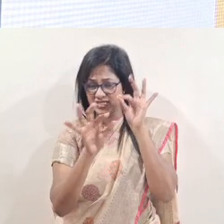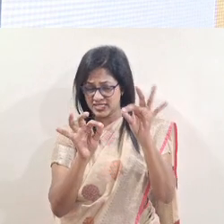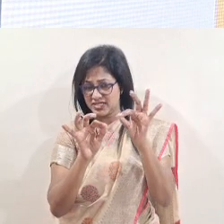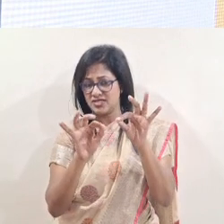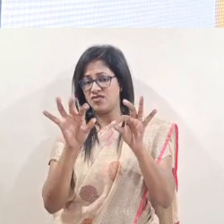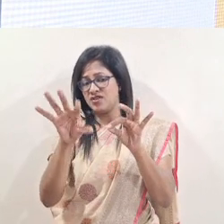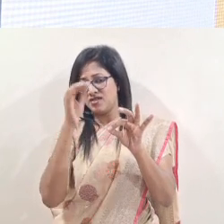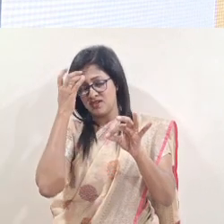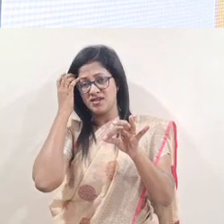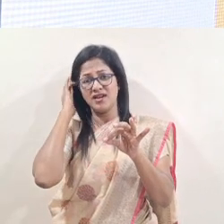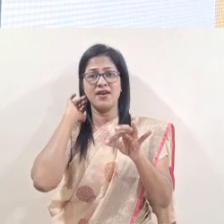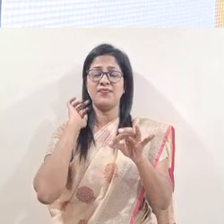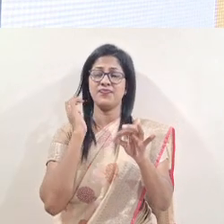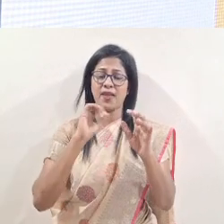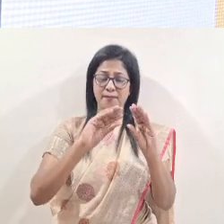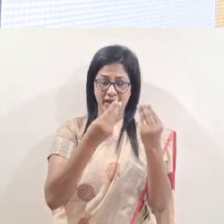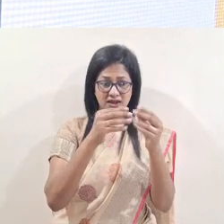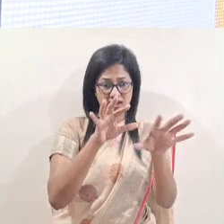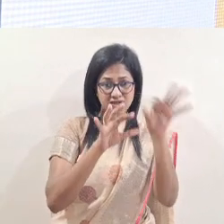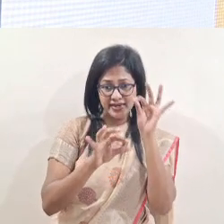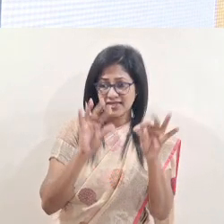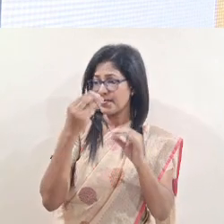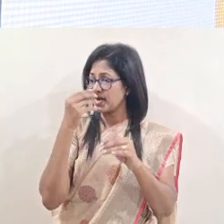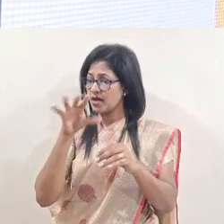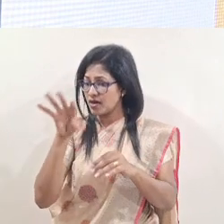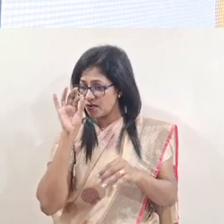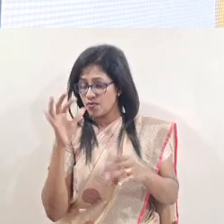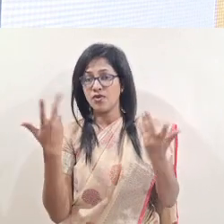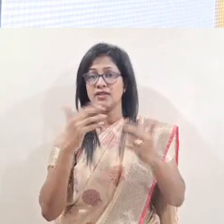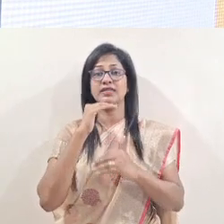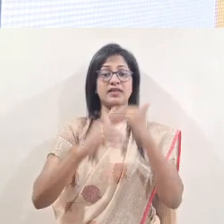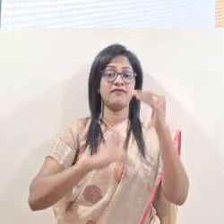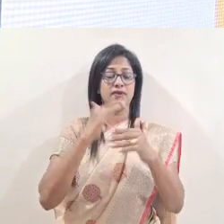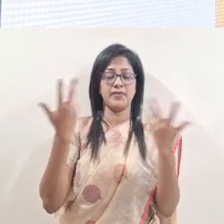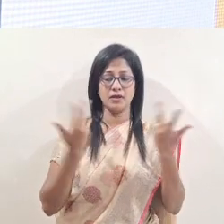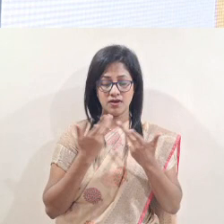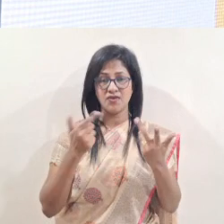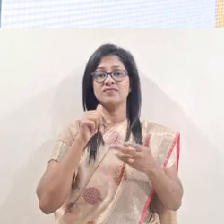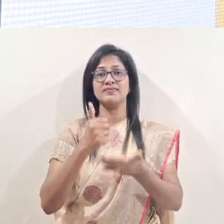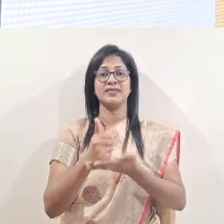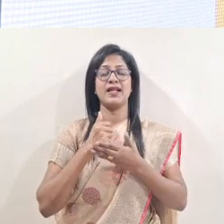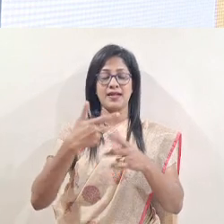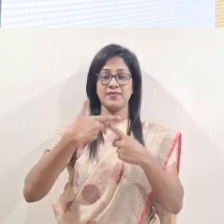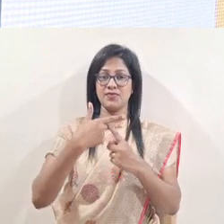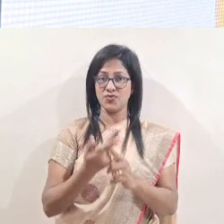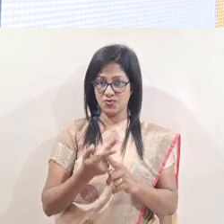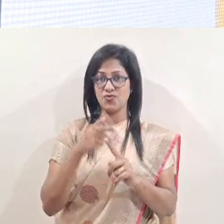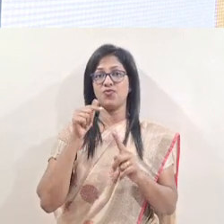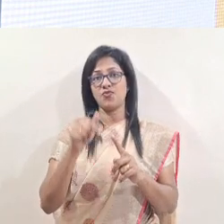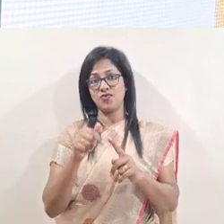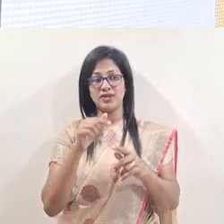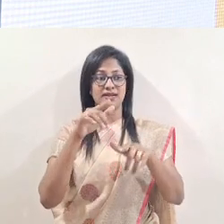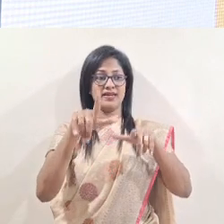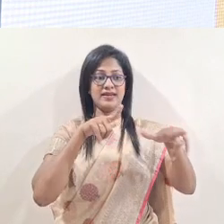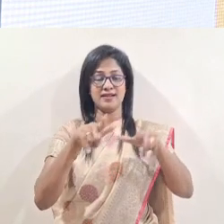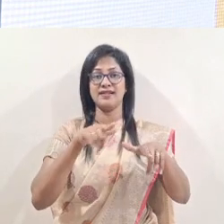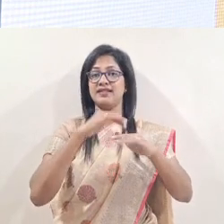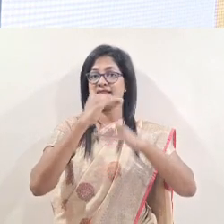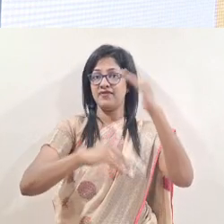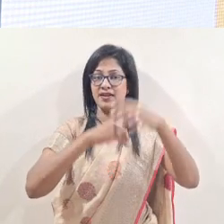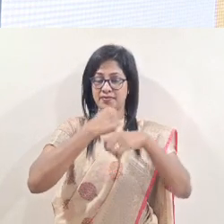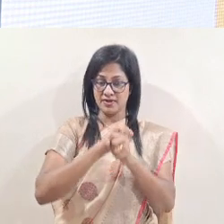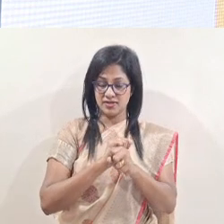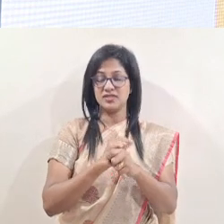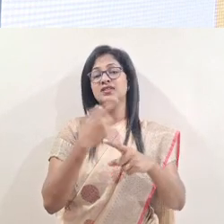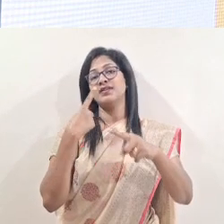the FSI or the development that can happen, it would help as a tool for the real estate developers as well as the planners and